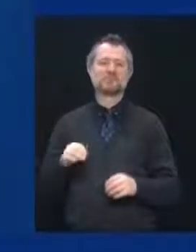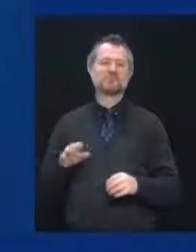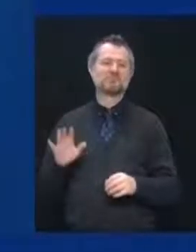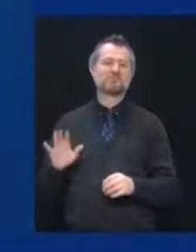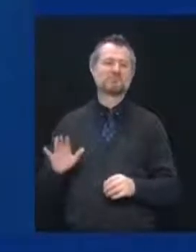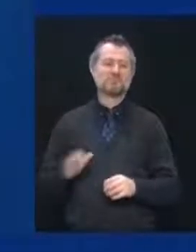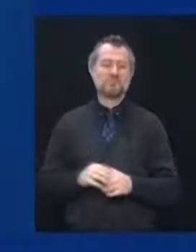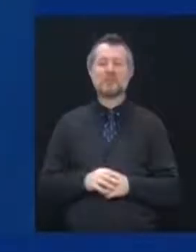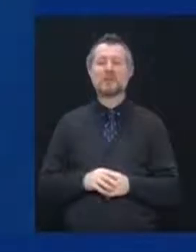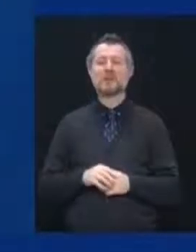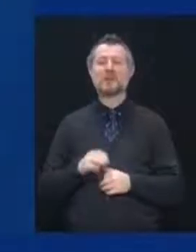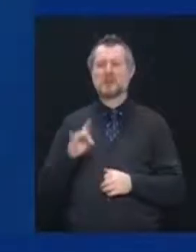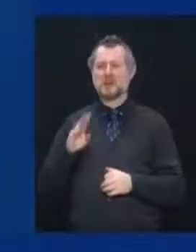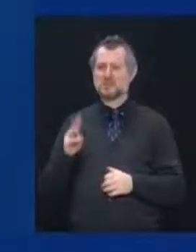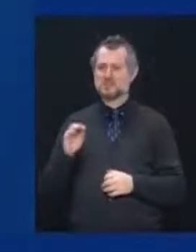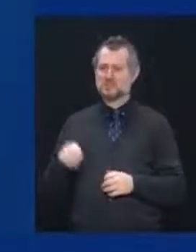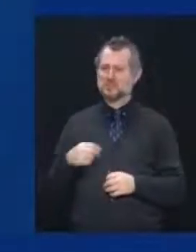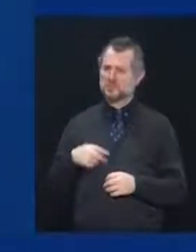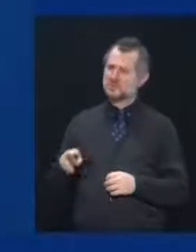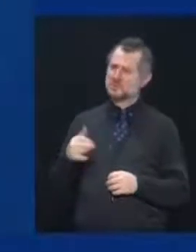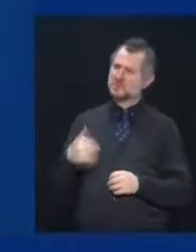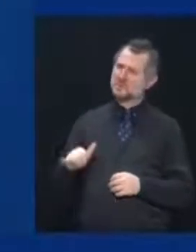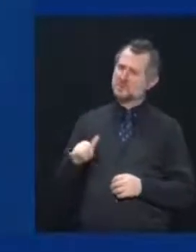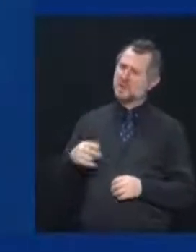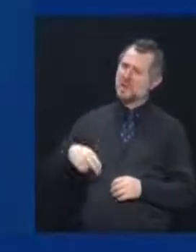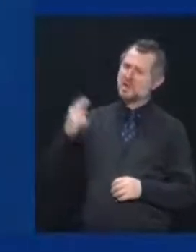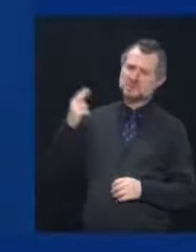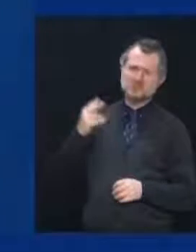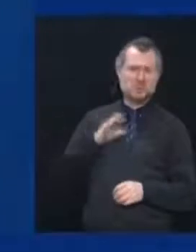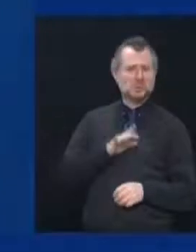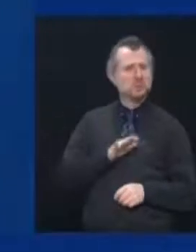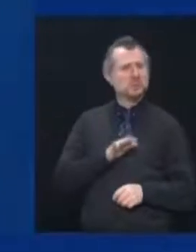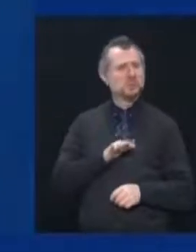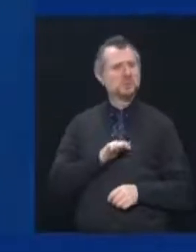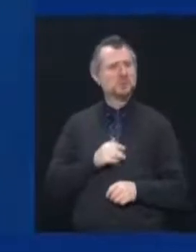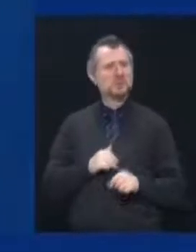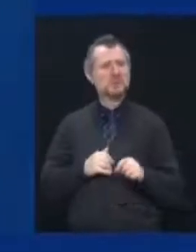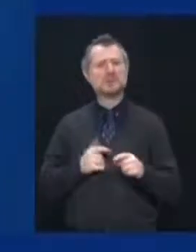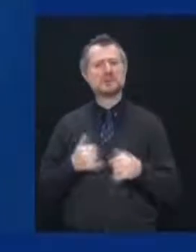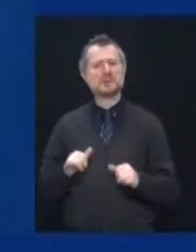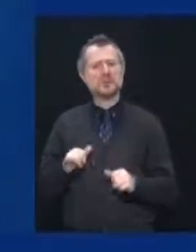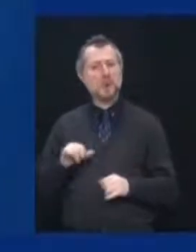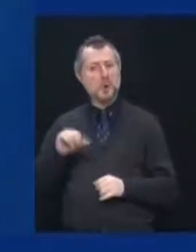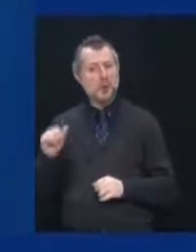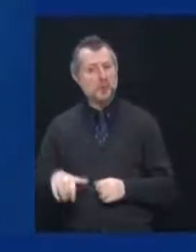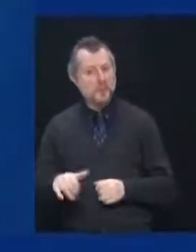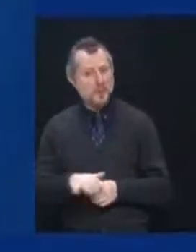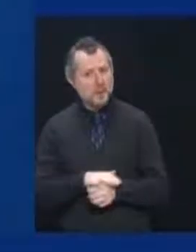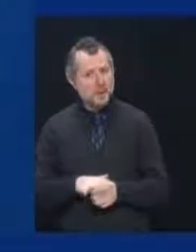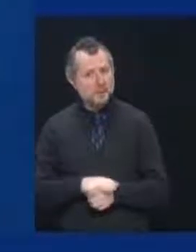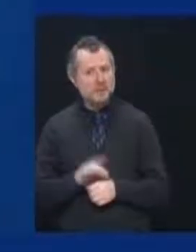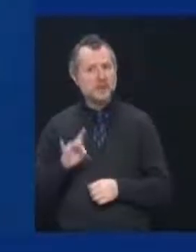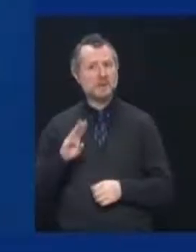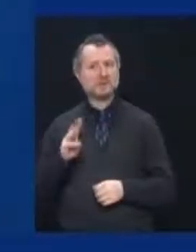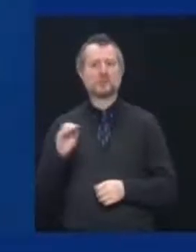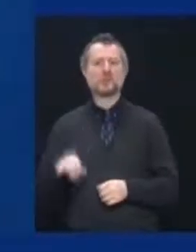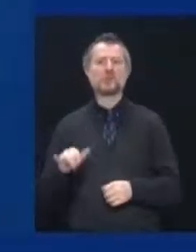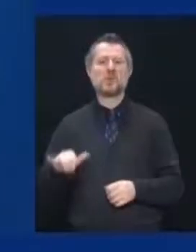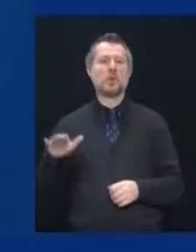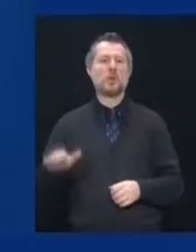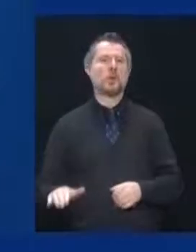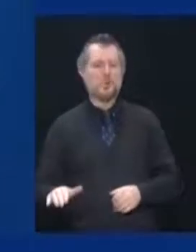Now, 86% is a lot higher than many facilities, but in the Capital Region, that's one of the